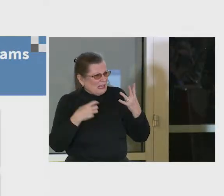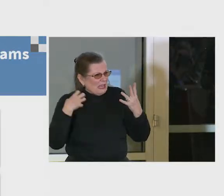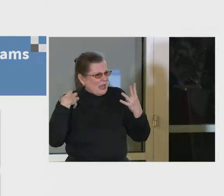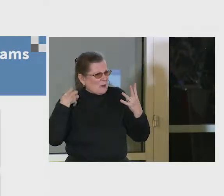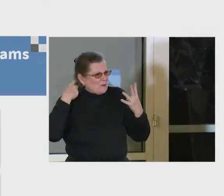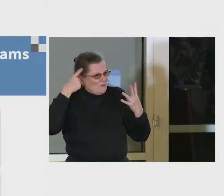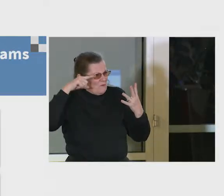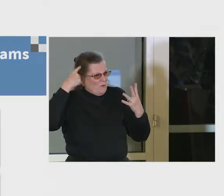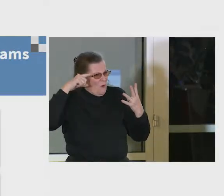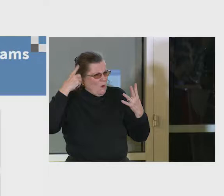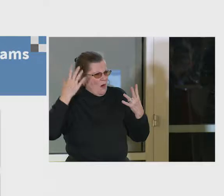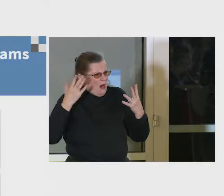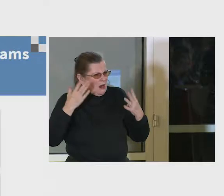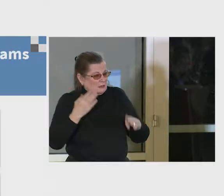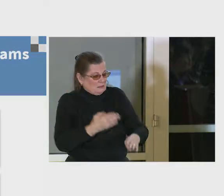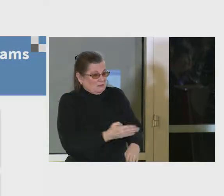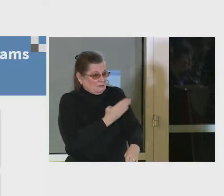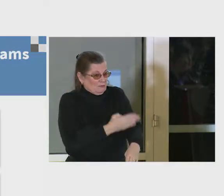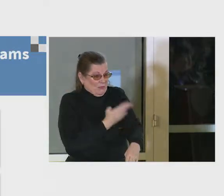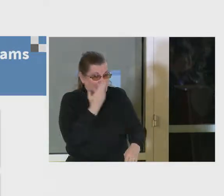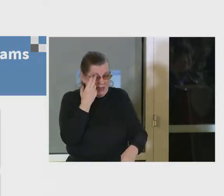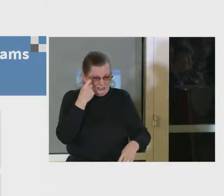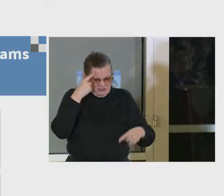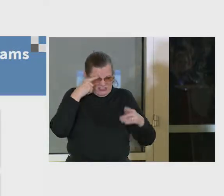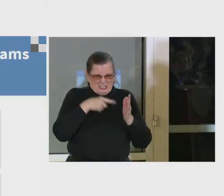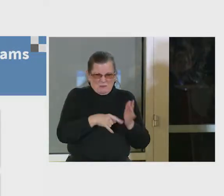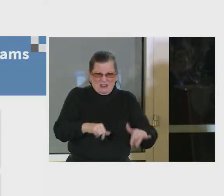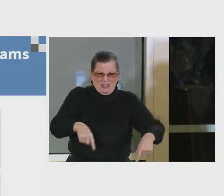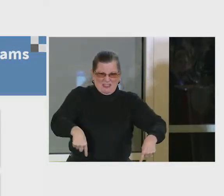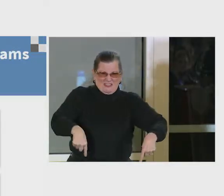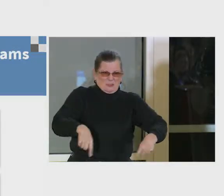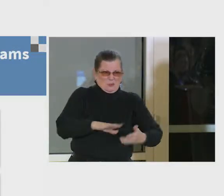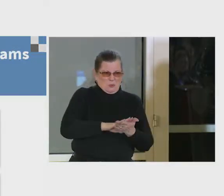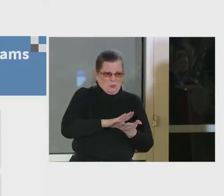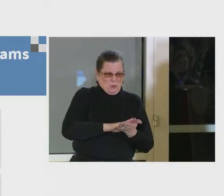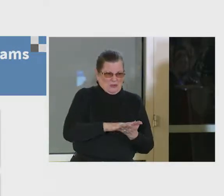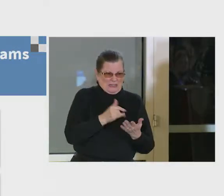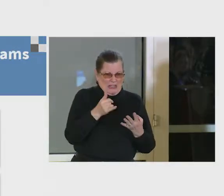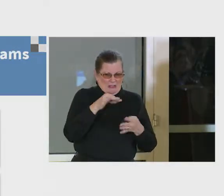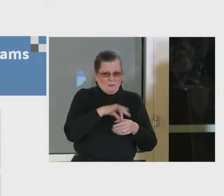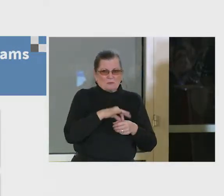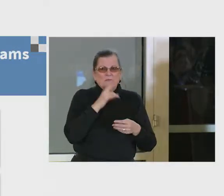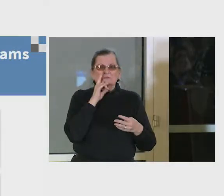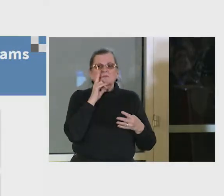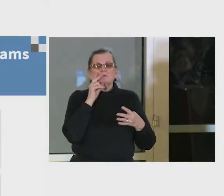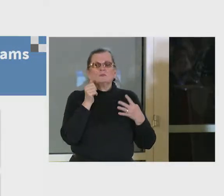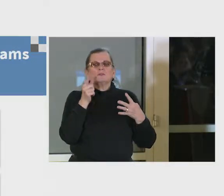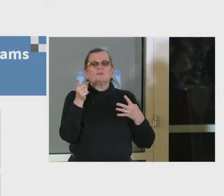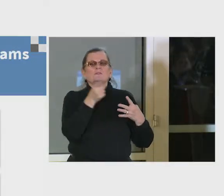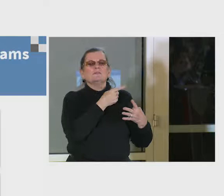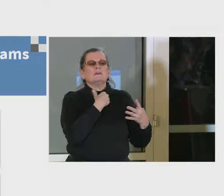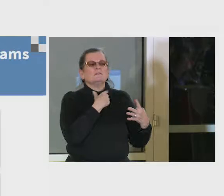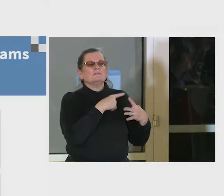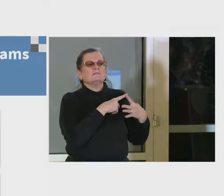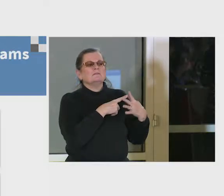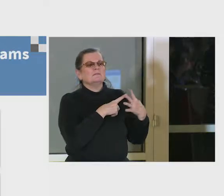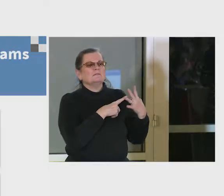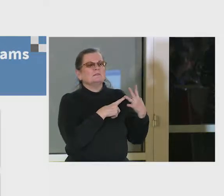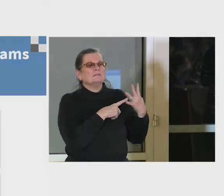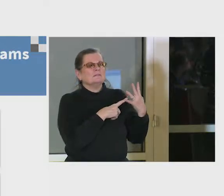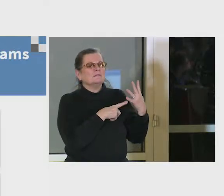now. So what was that number in FY19? We'll see if Ashley's going to get a